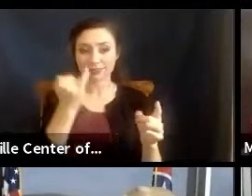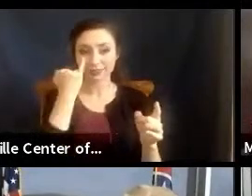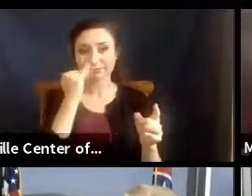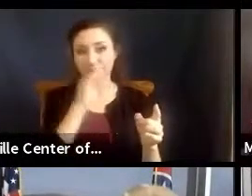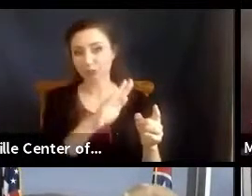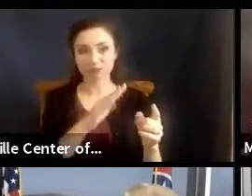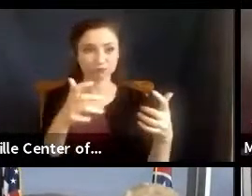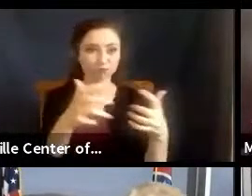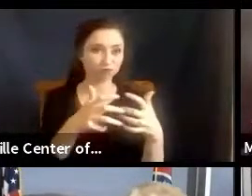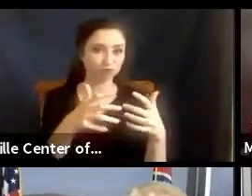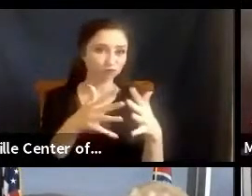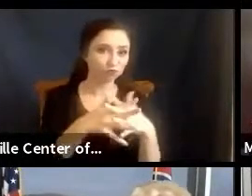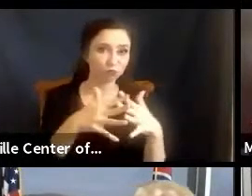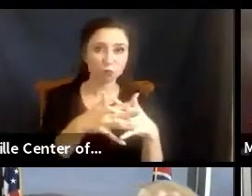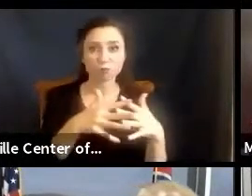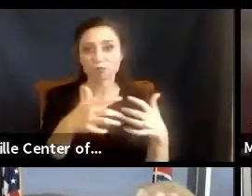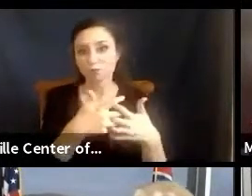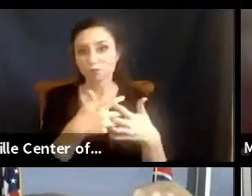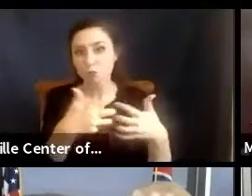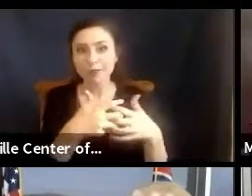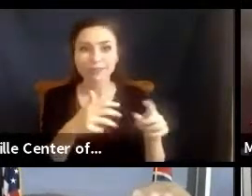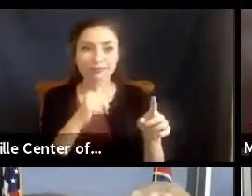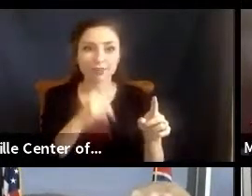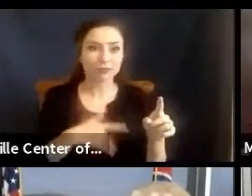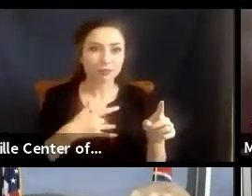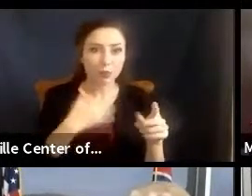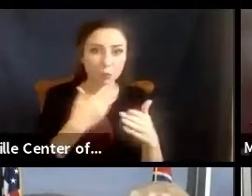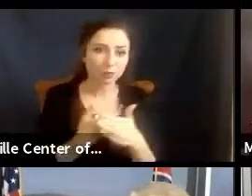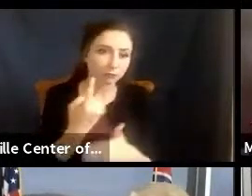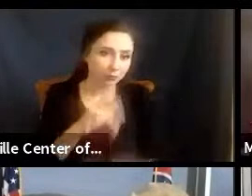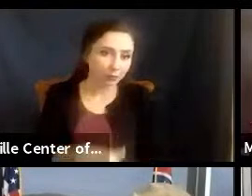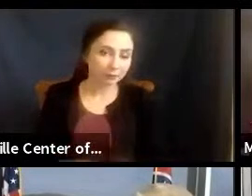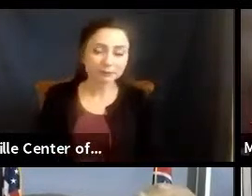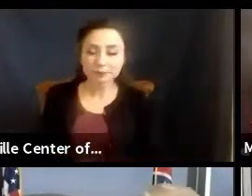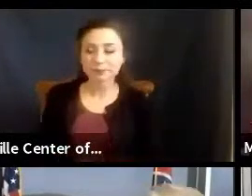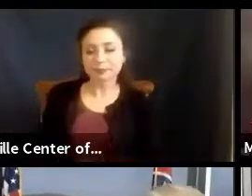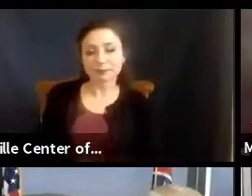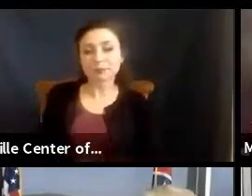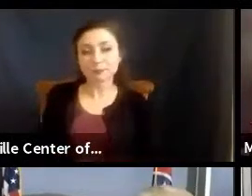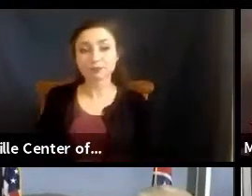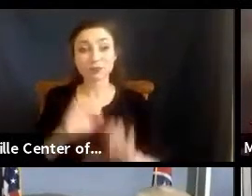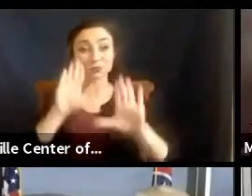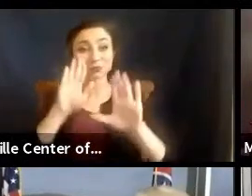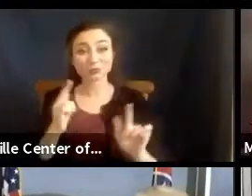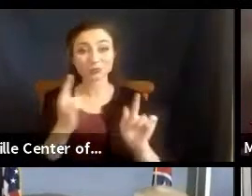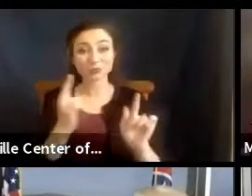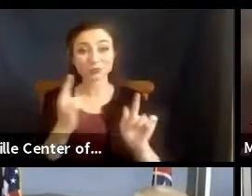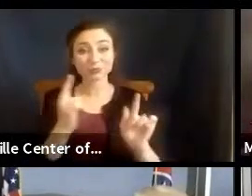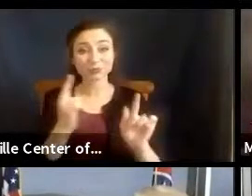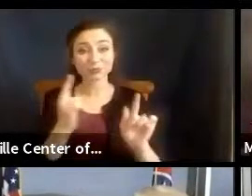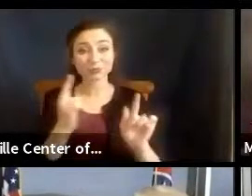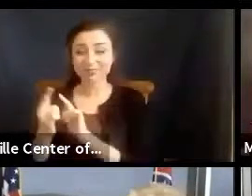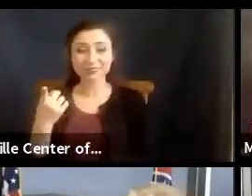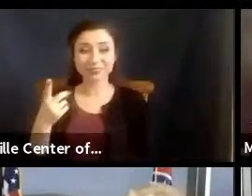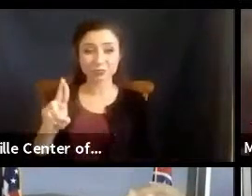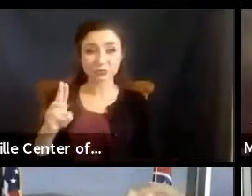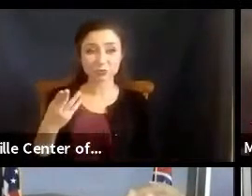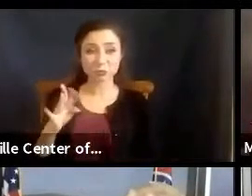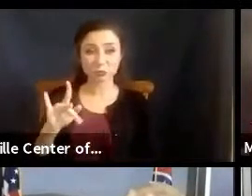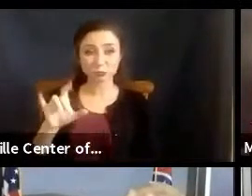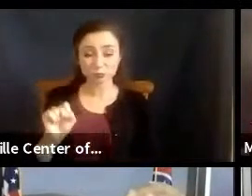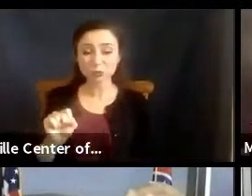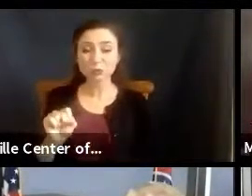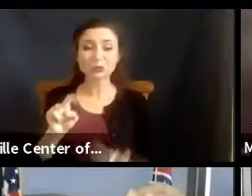of thing. In summary, let me just say that it was wonderful to meet with Dr. Burks, who's been to so many campuses, and she could share